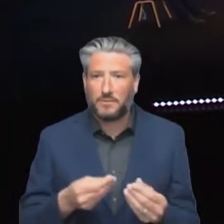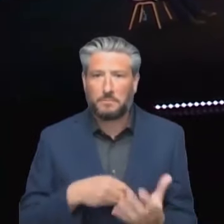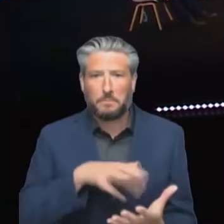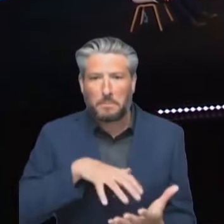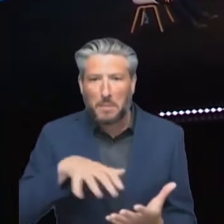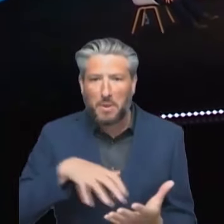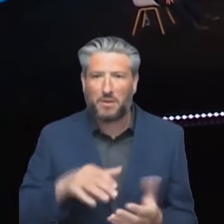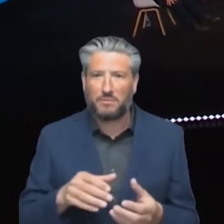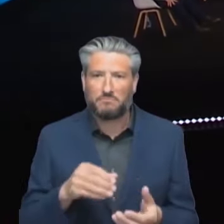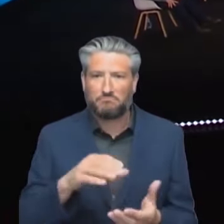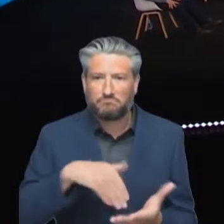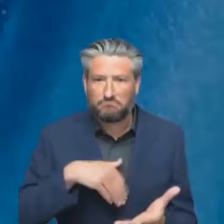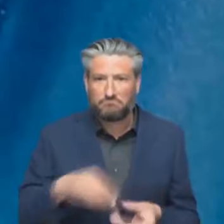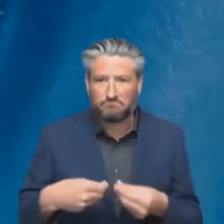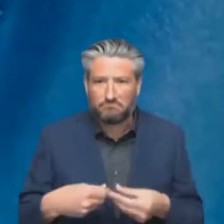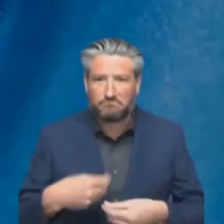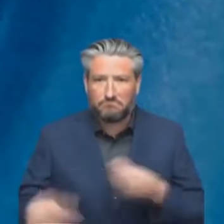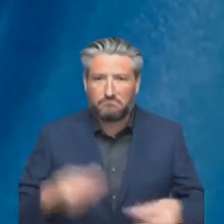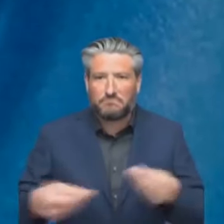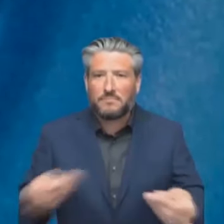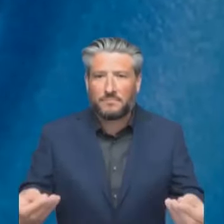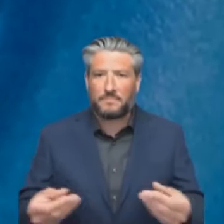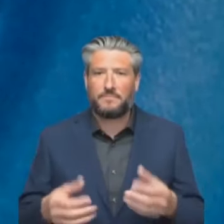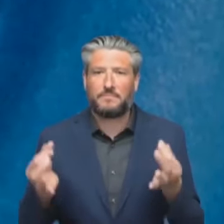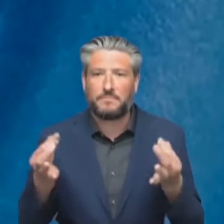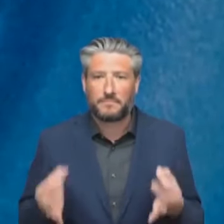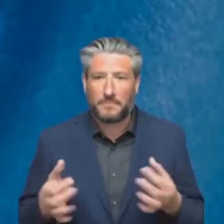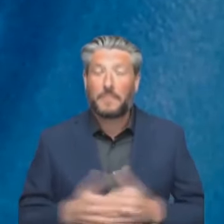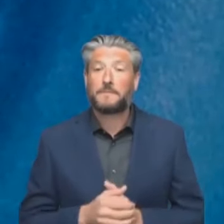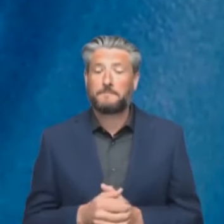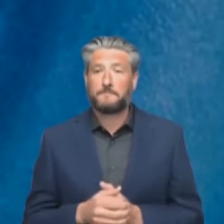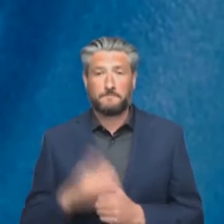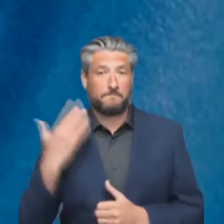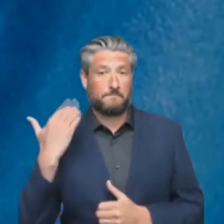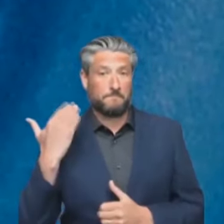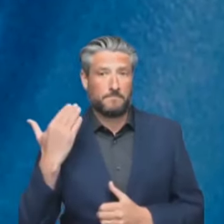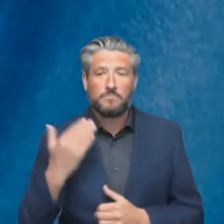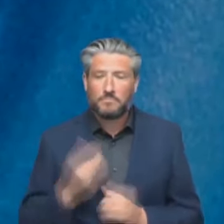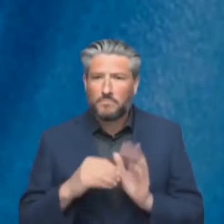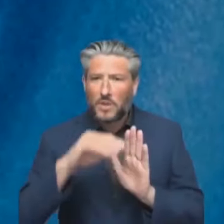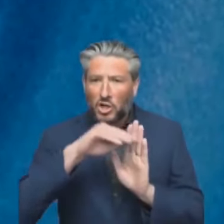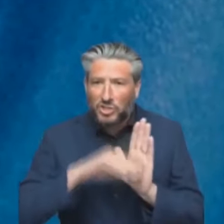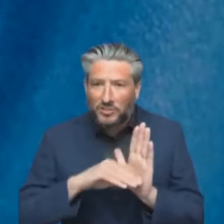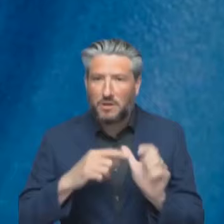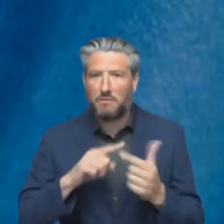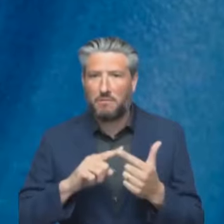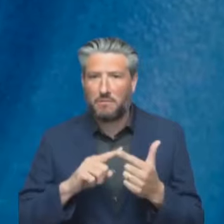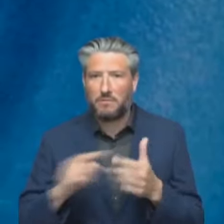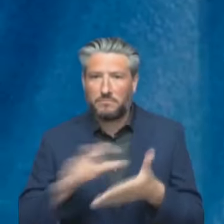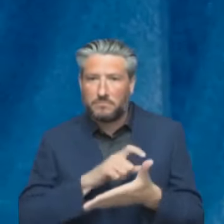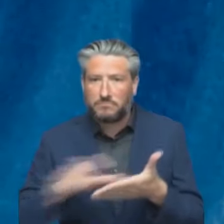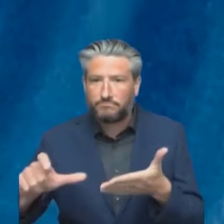by the bureau. The notice of meeting, including the agenda and the texts of the resolutions, as well as all